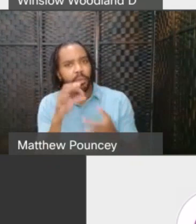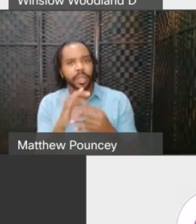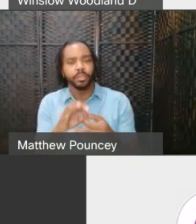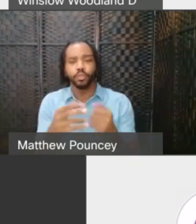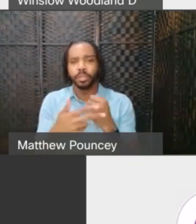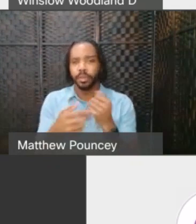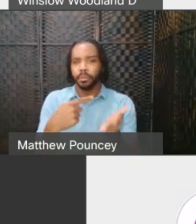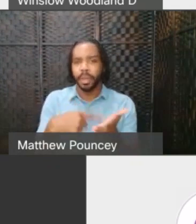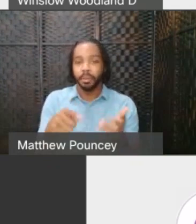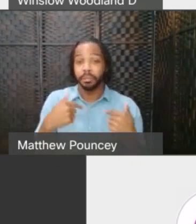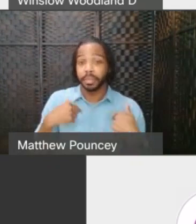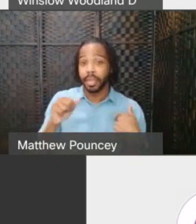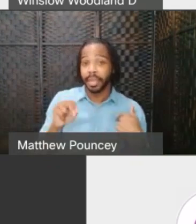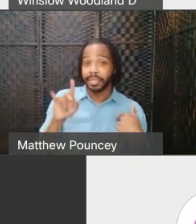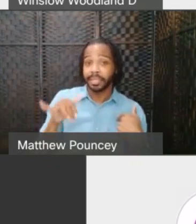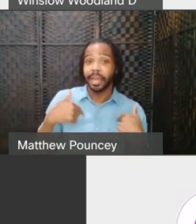said today, a